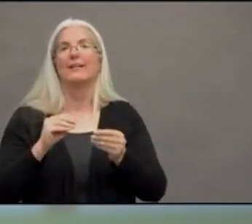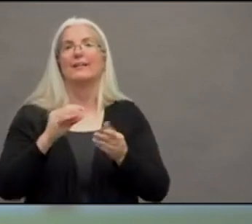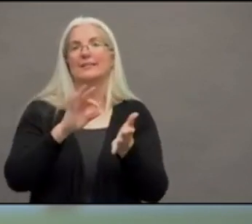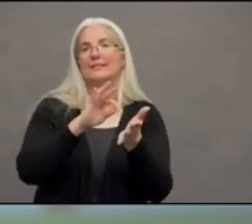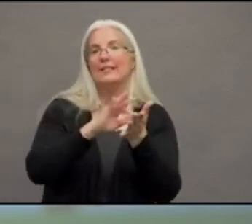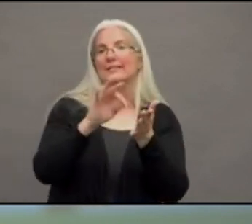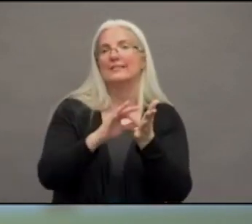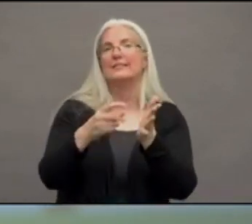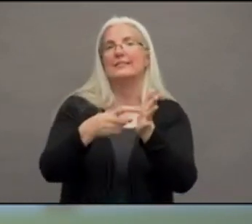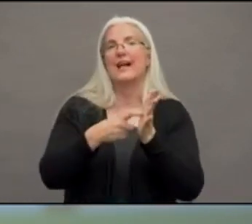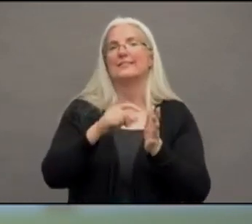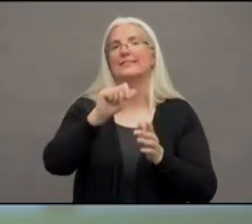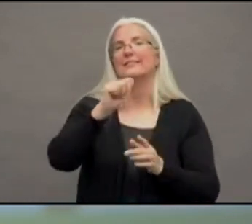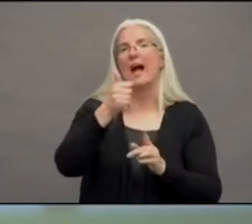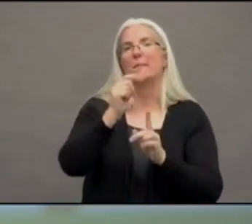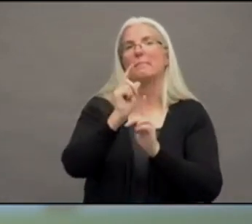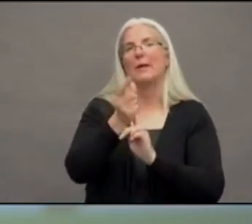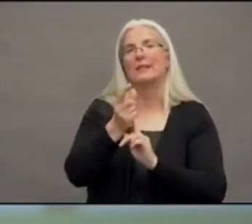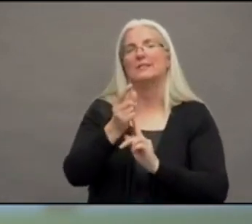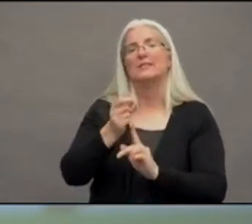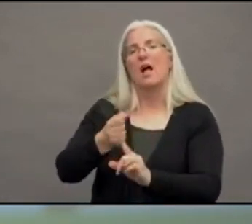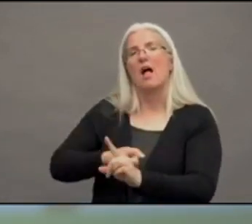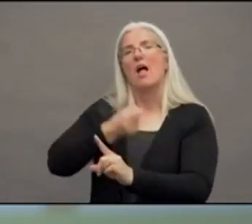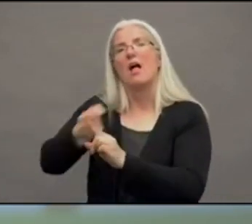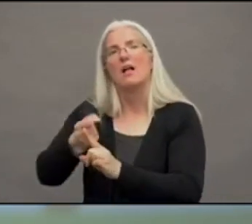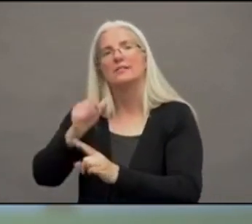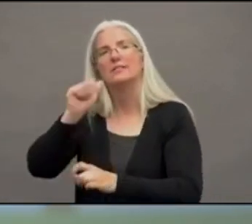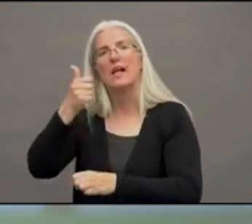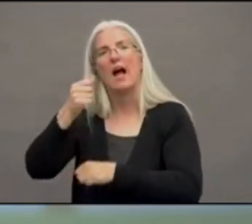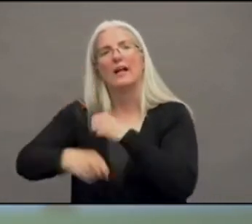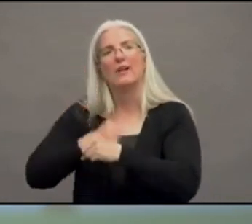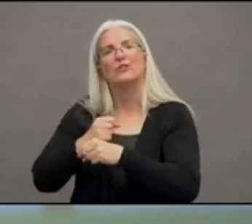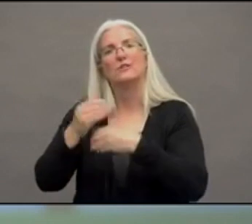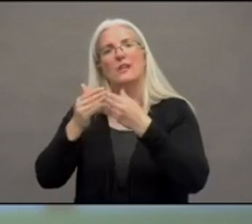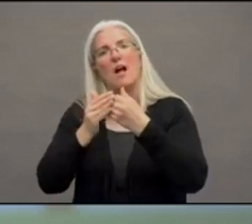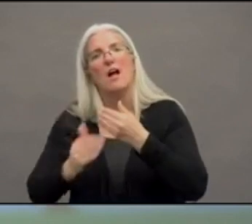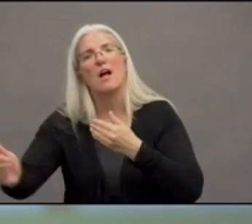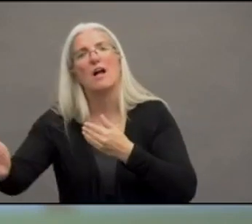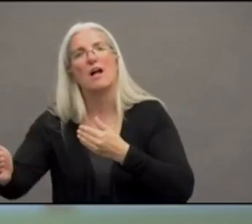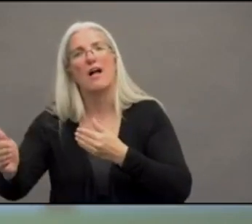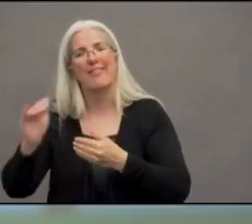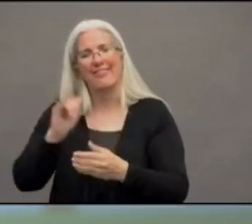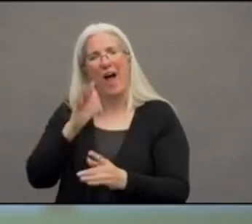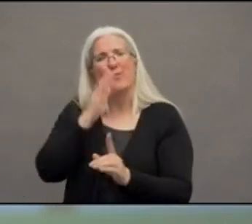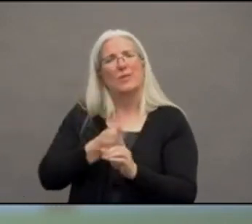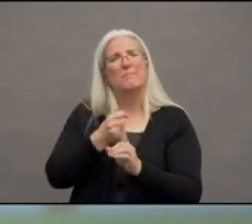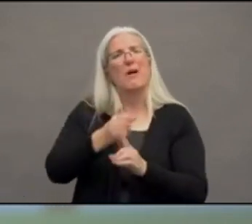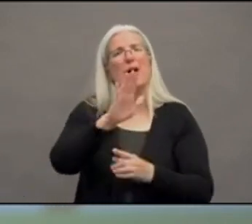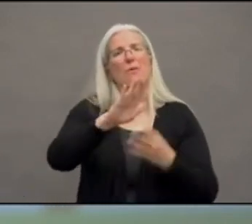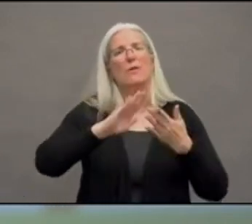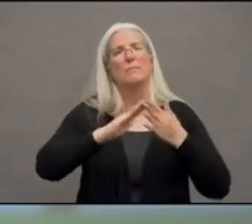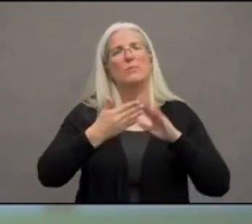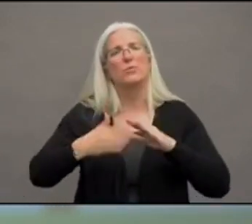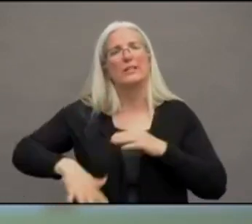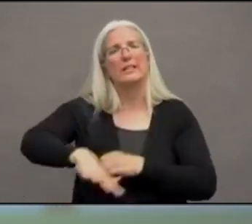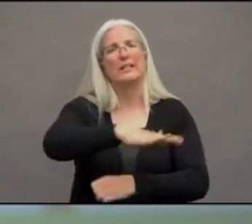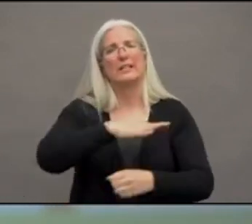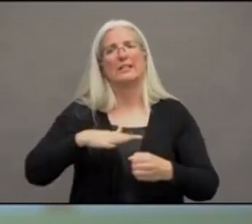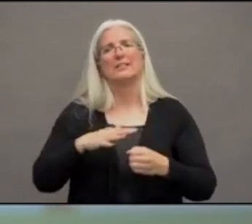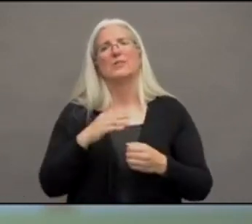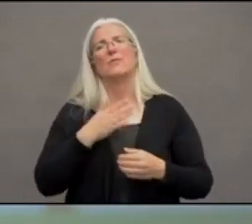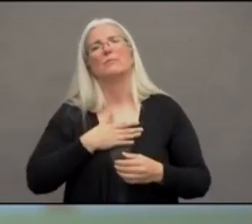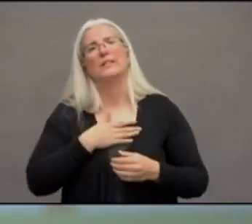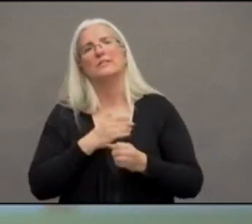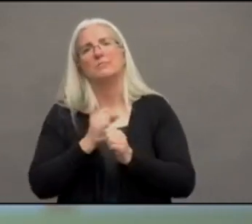in your community. So make sure that you take that 10 minutes so that we can have the resources that we need here